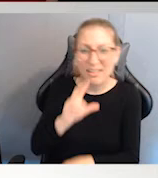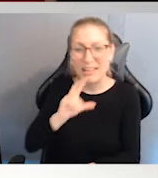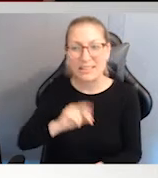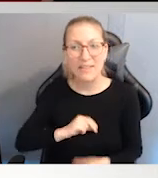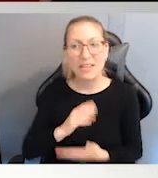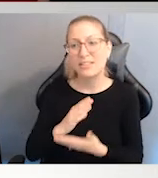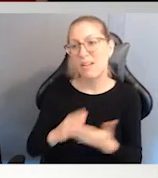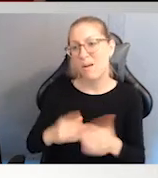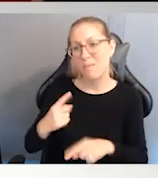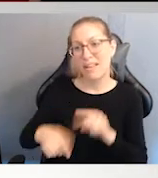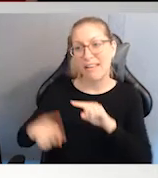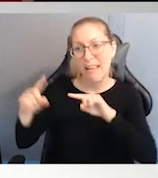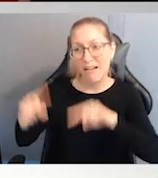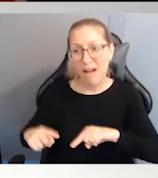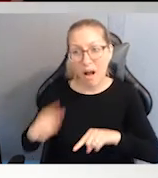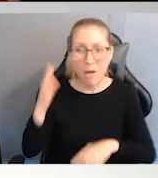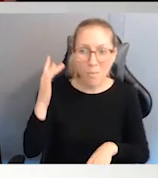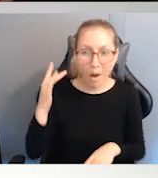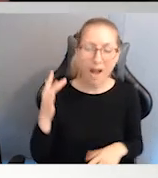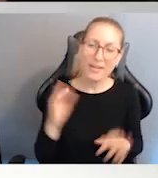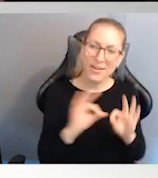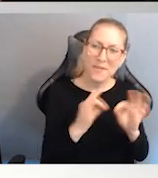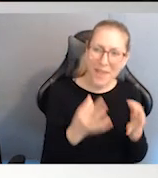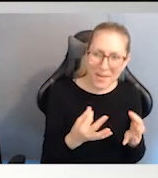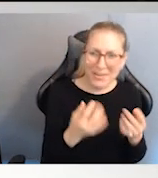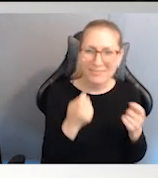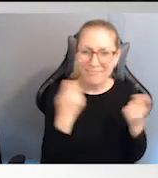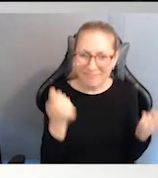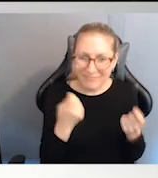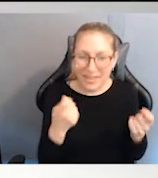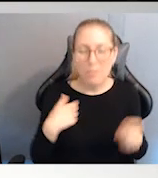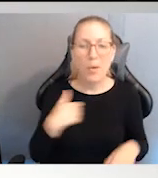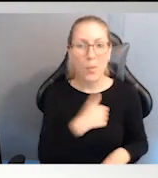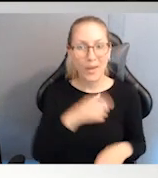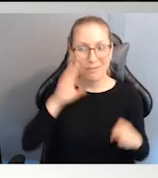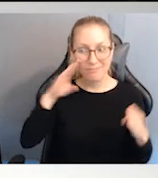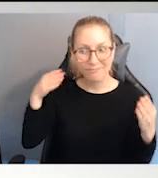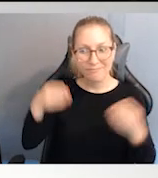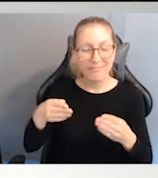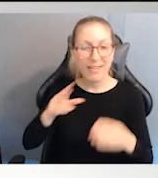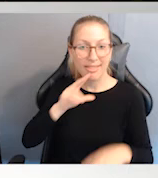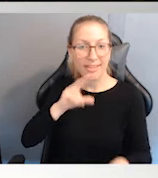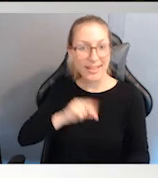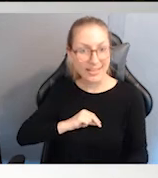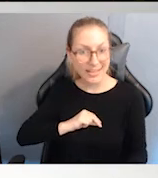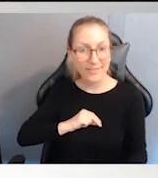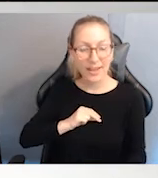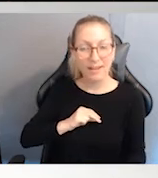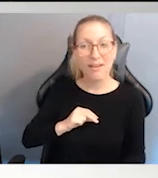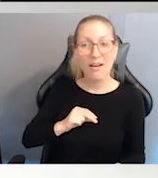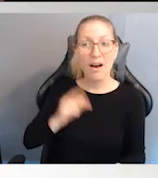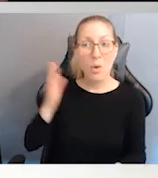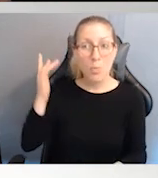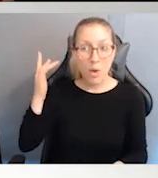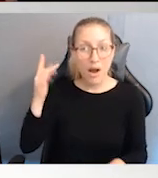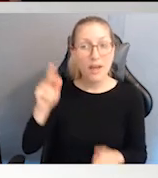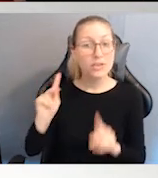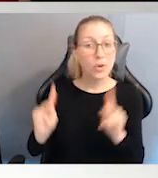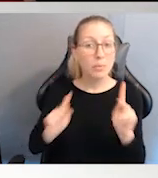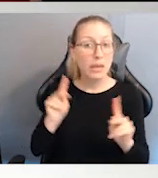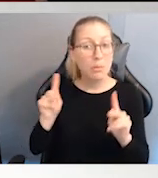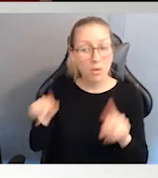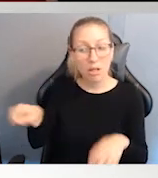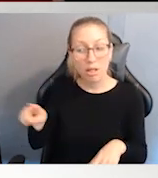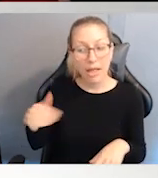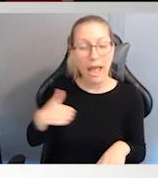come because they do have their families, but we focused on the Thanksgiving feast so that people who have